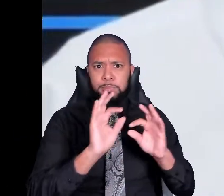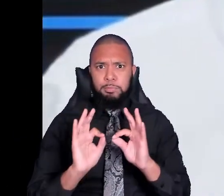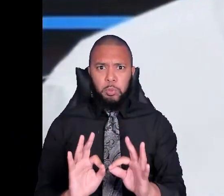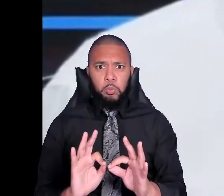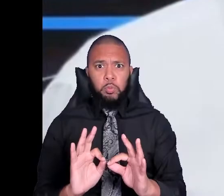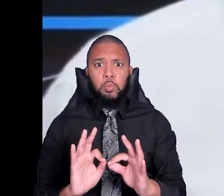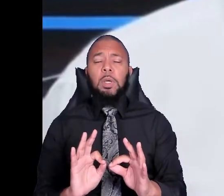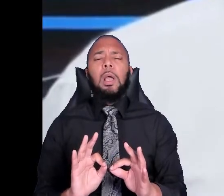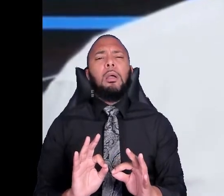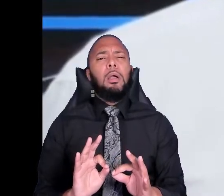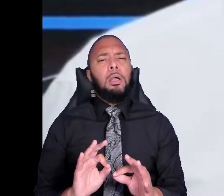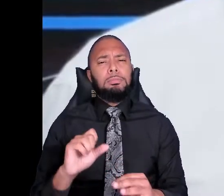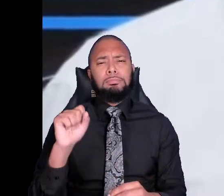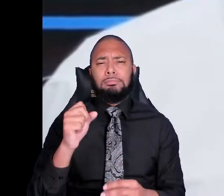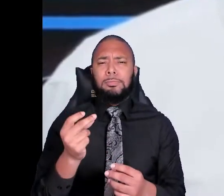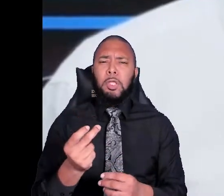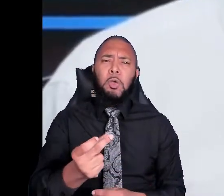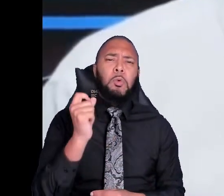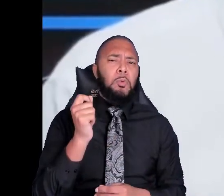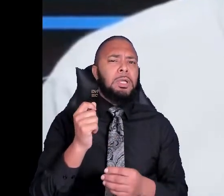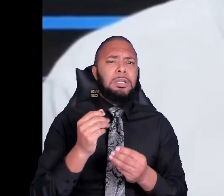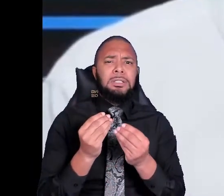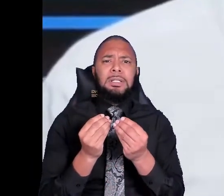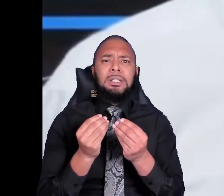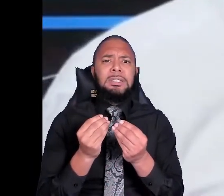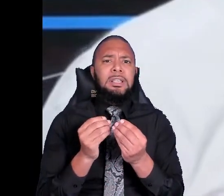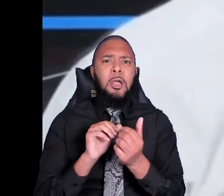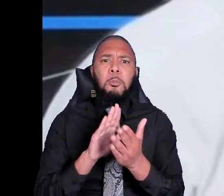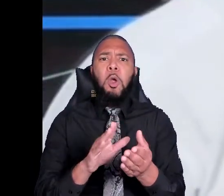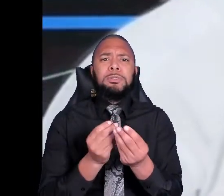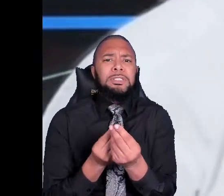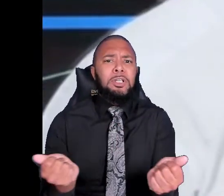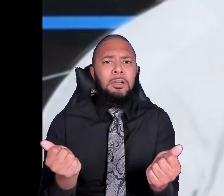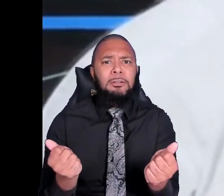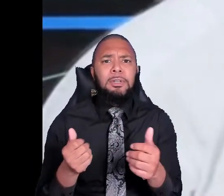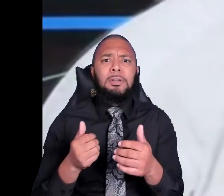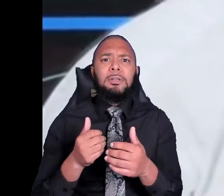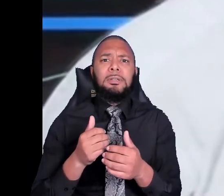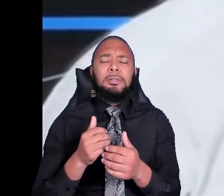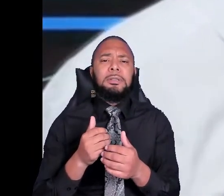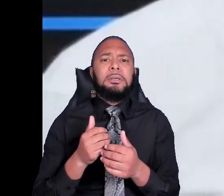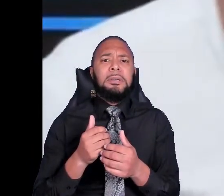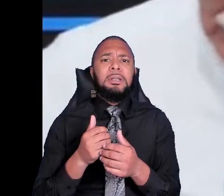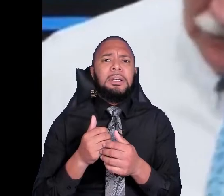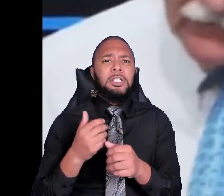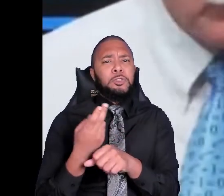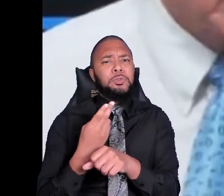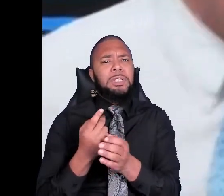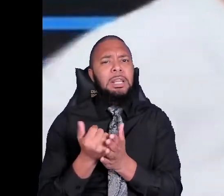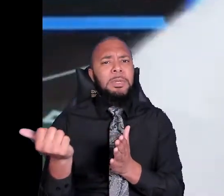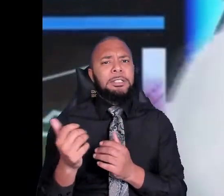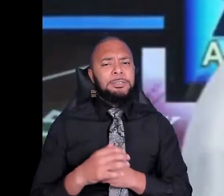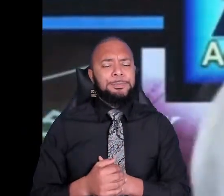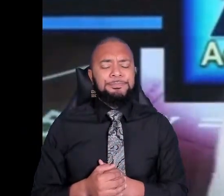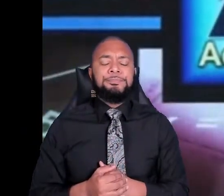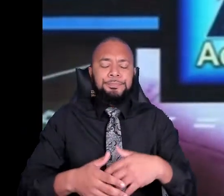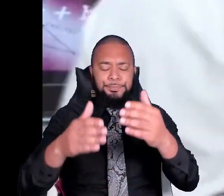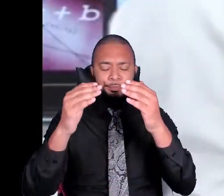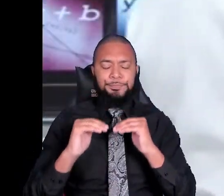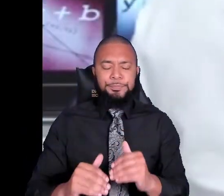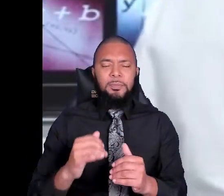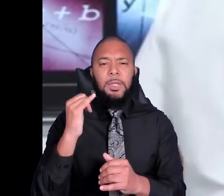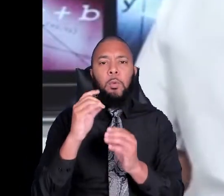really the quickest way to use the elimination method. So let's do one last example.